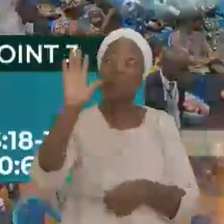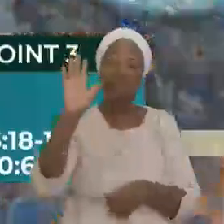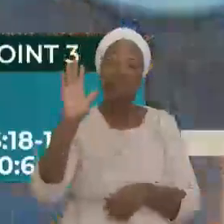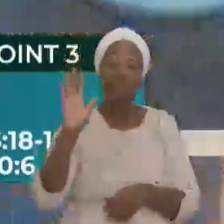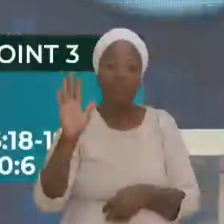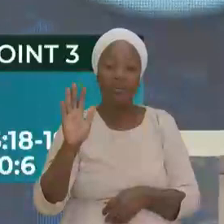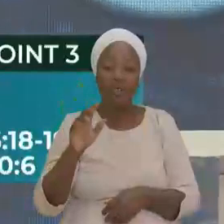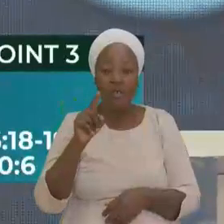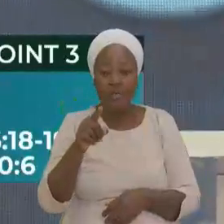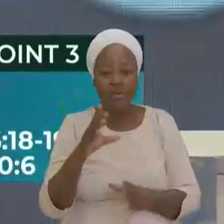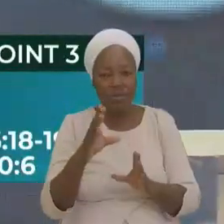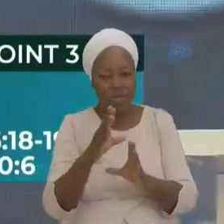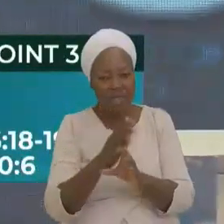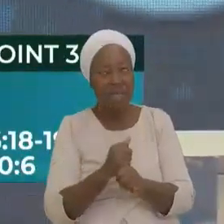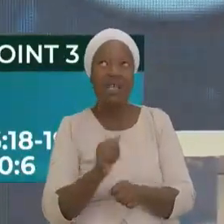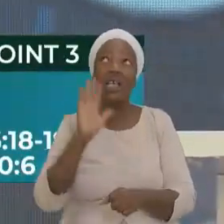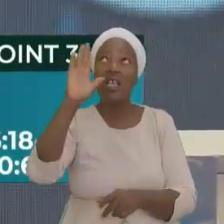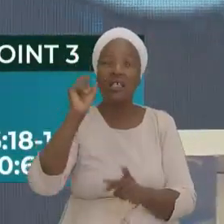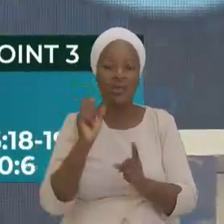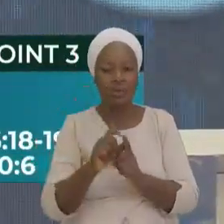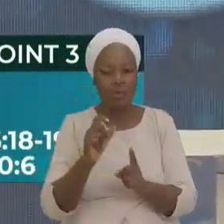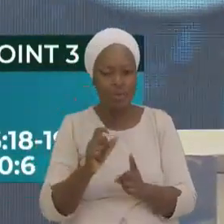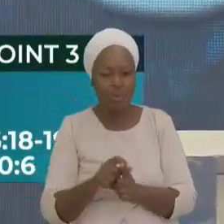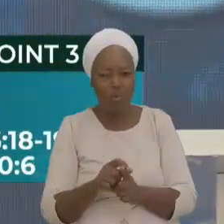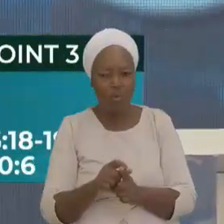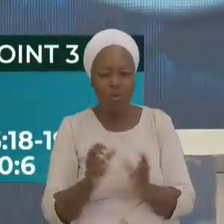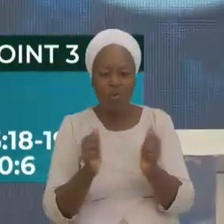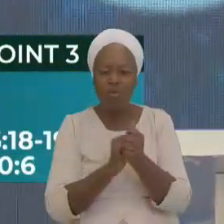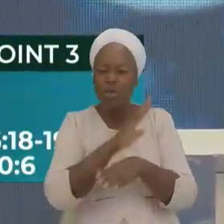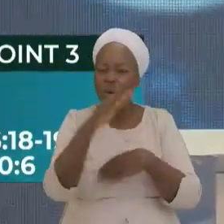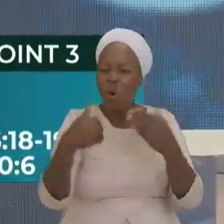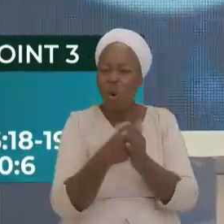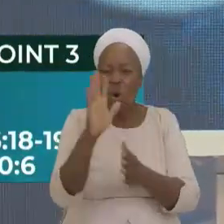you take his word wholeheartedly.